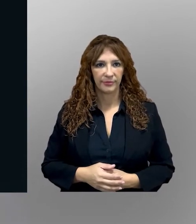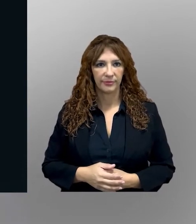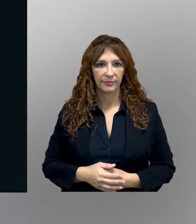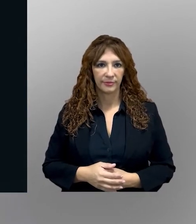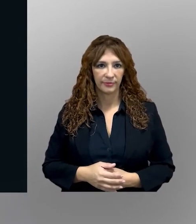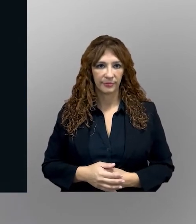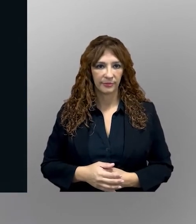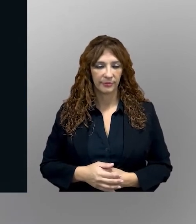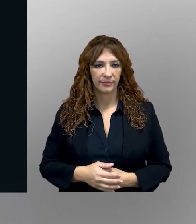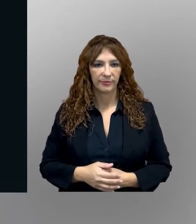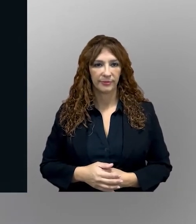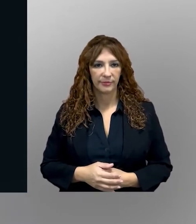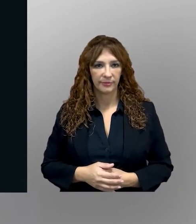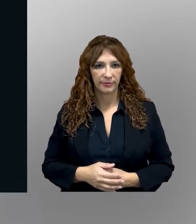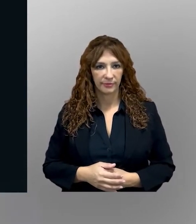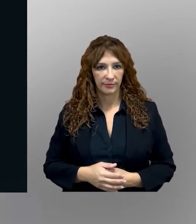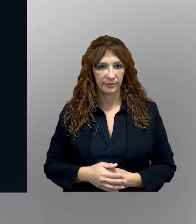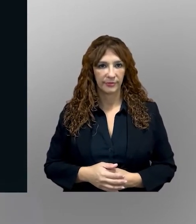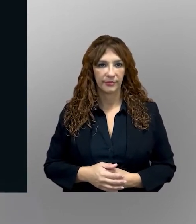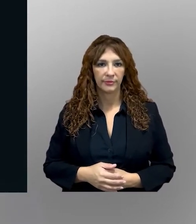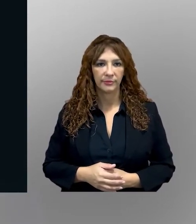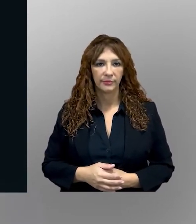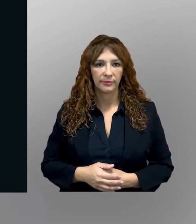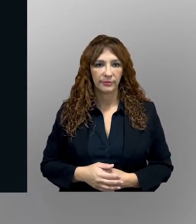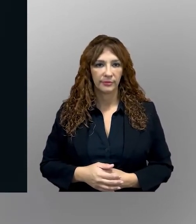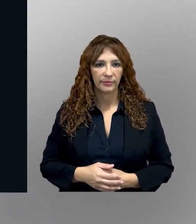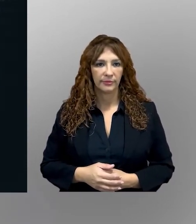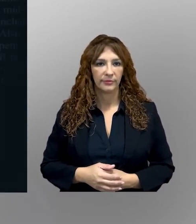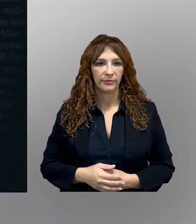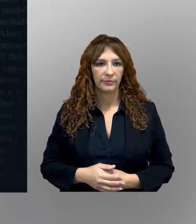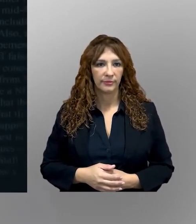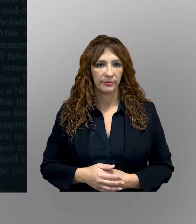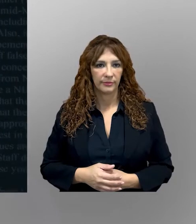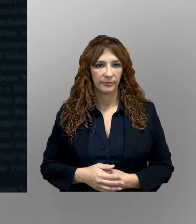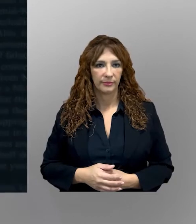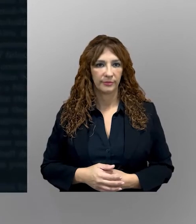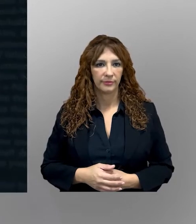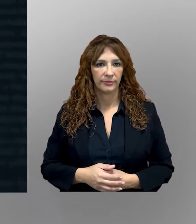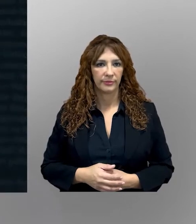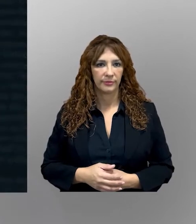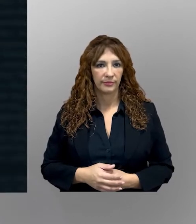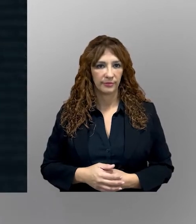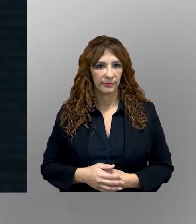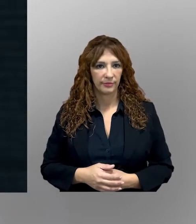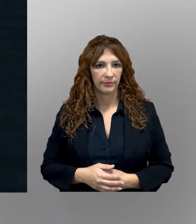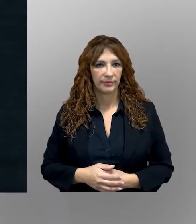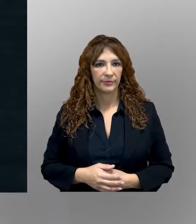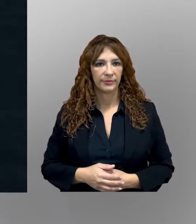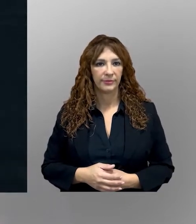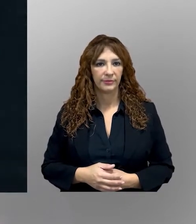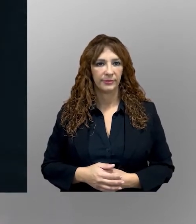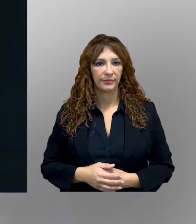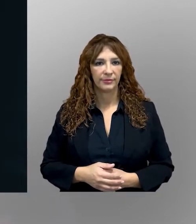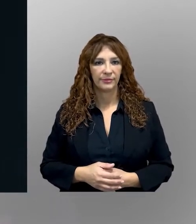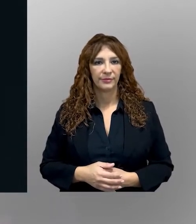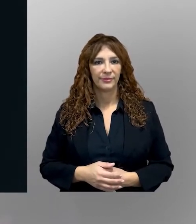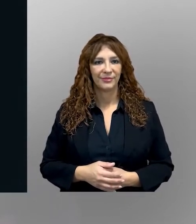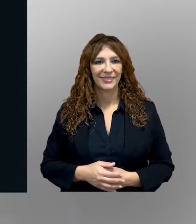testimonies. Staff frequently shoved youth and slammed them to the ground. Youth are being re-traumatized due to chaos at NIA.